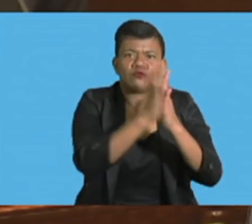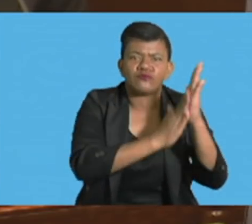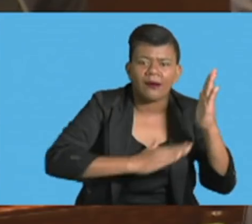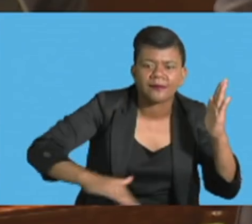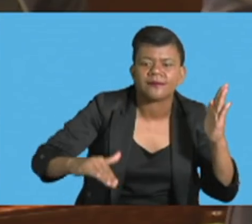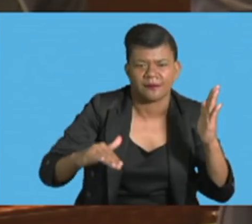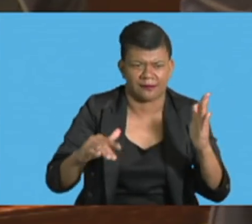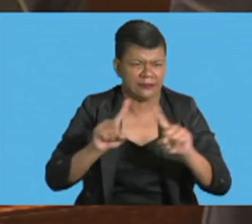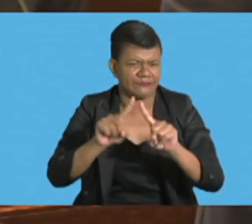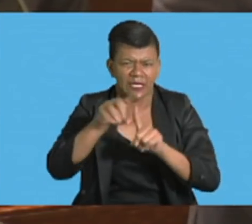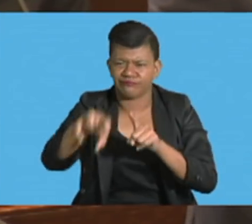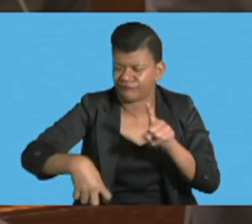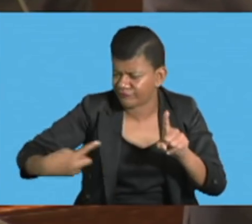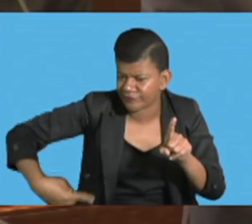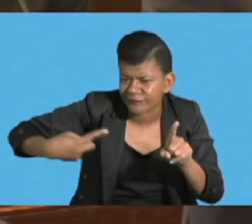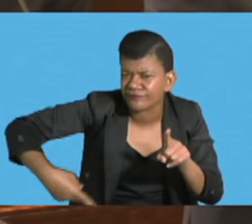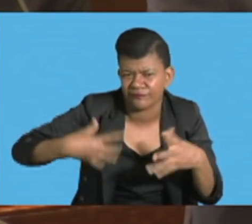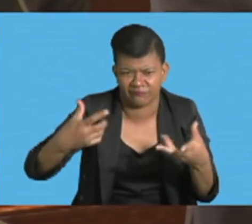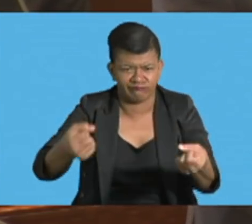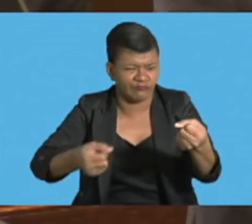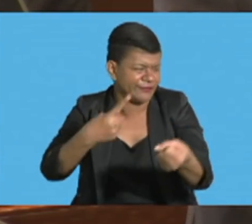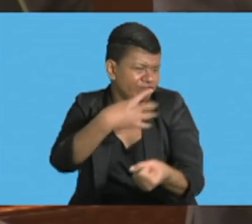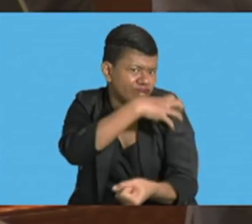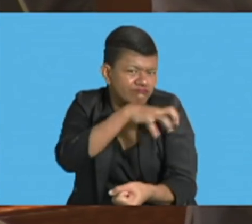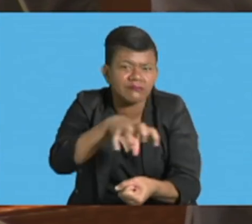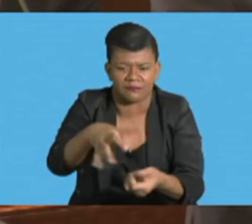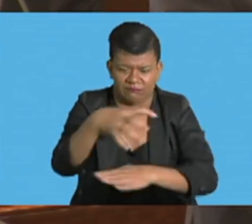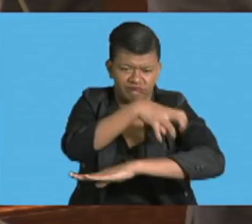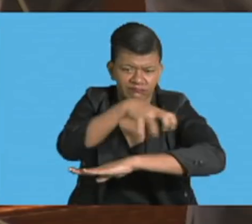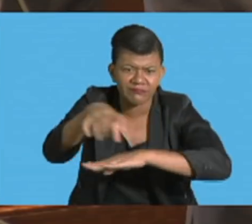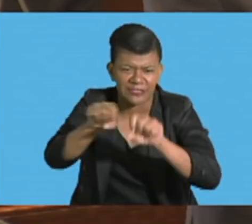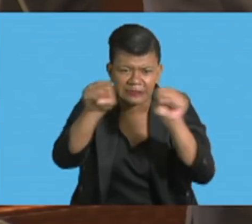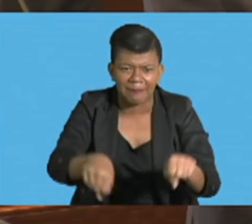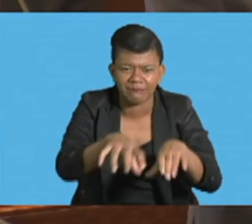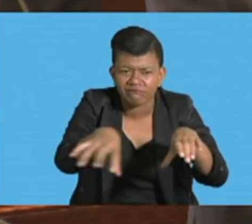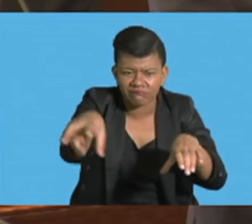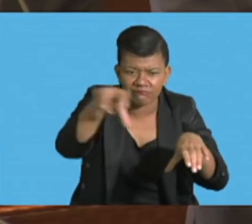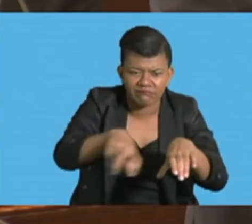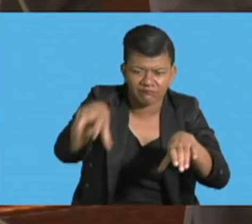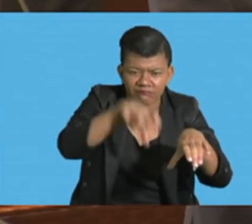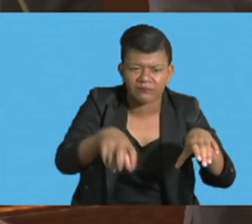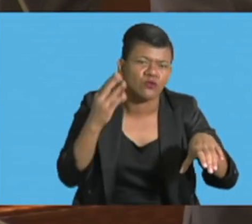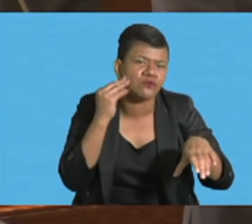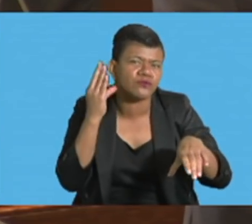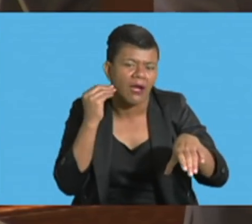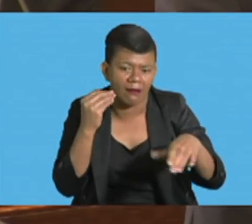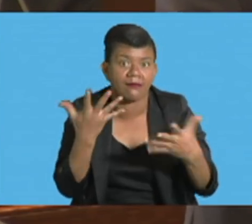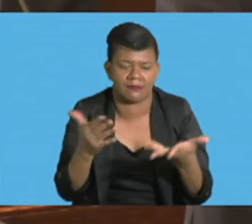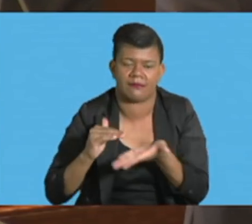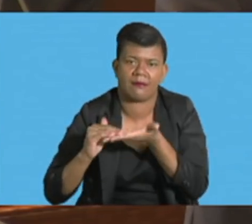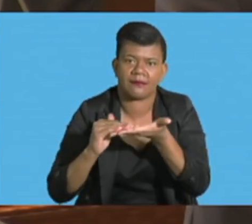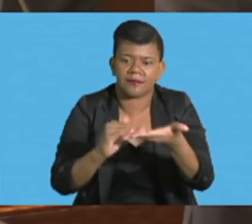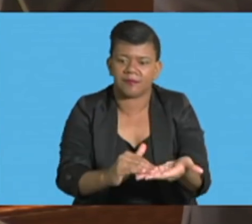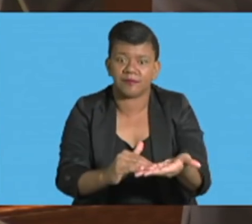of our sugar industry. The 2019-2020 budget increases the allocation of the sugar industry